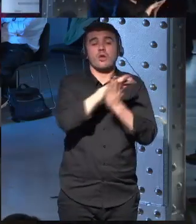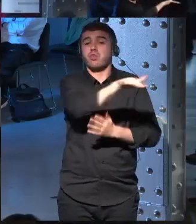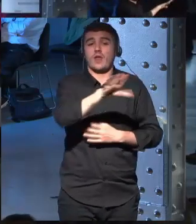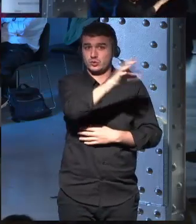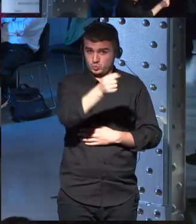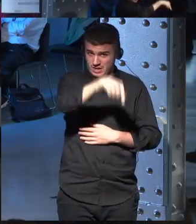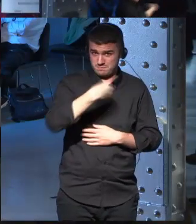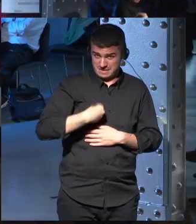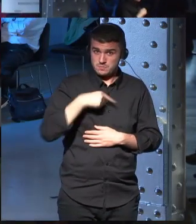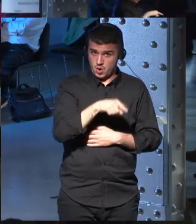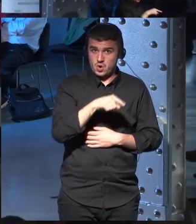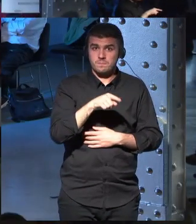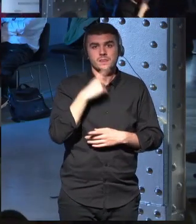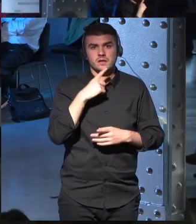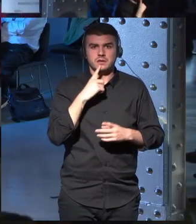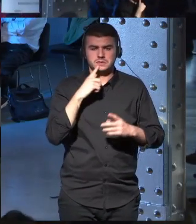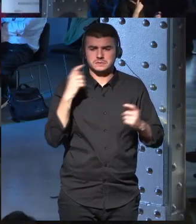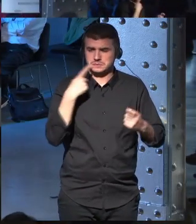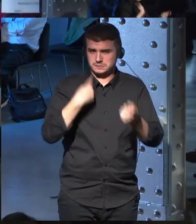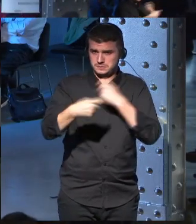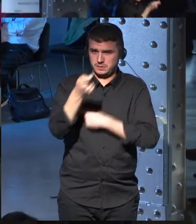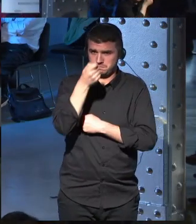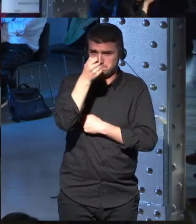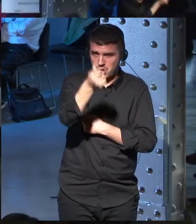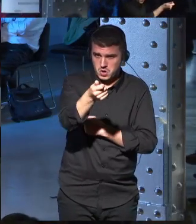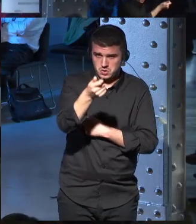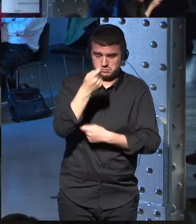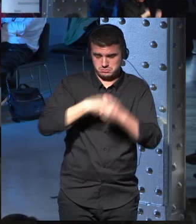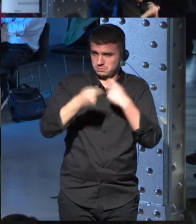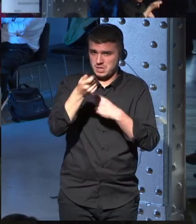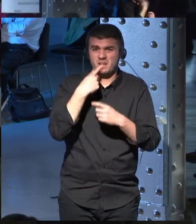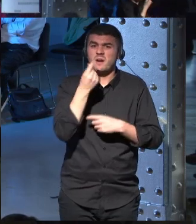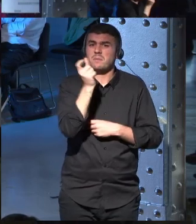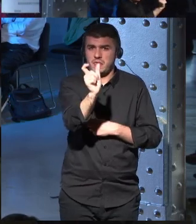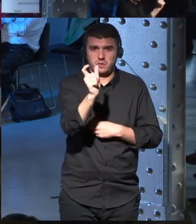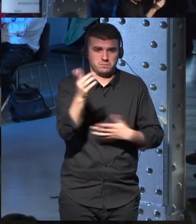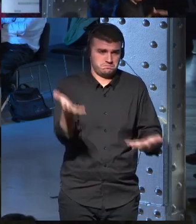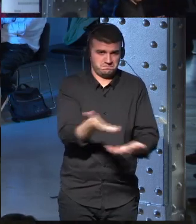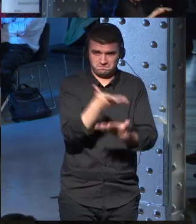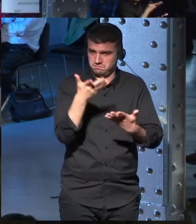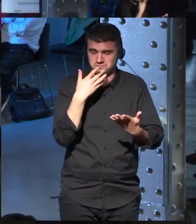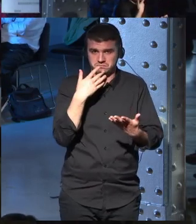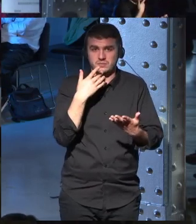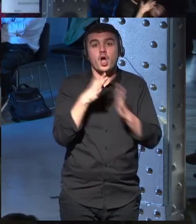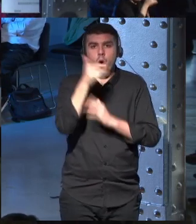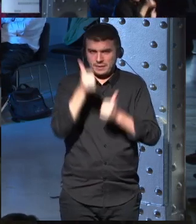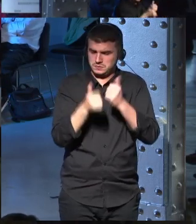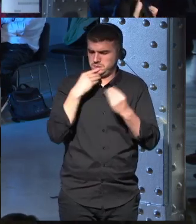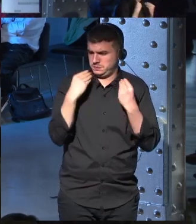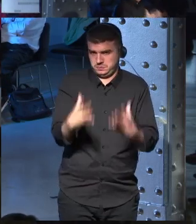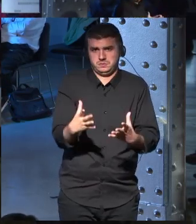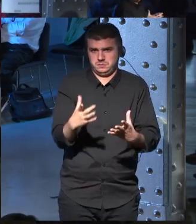prizes, but he's got larger ambitions. His ambition is to be published in the